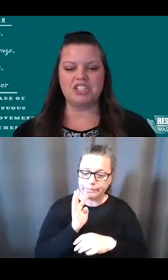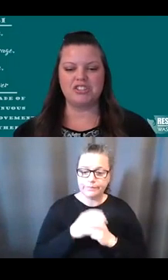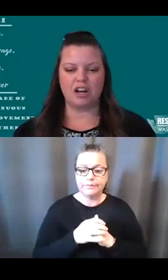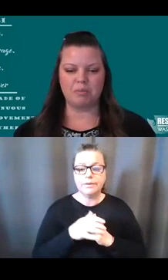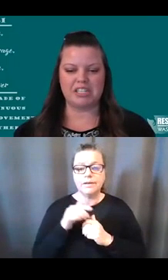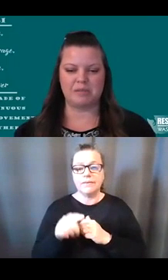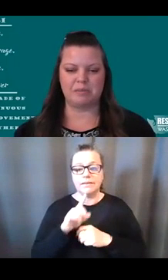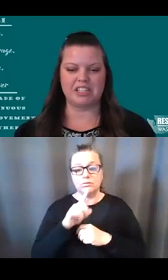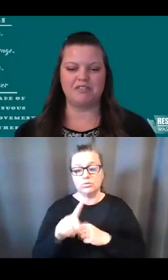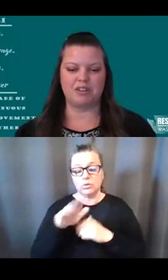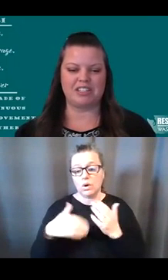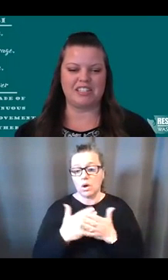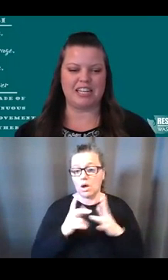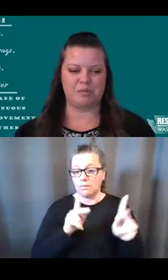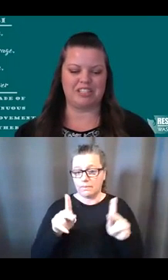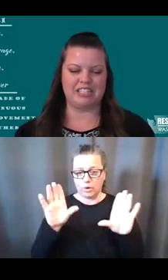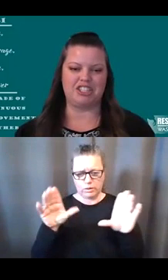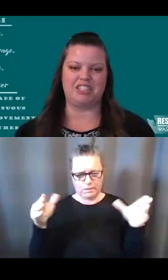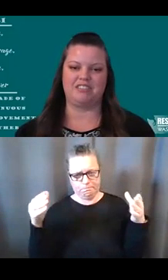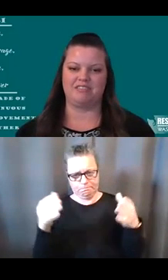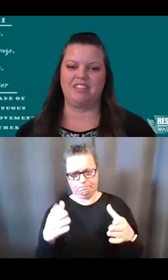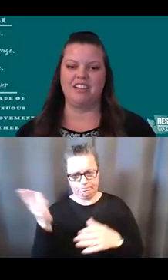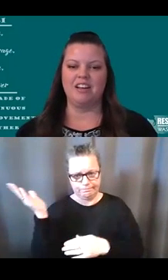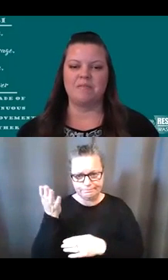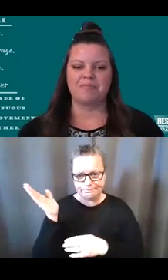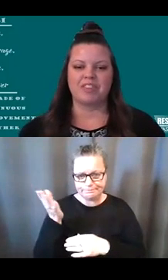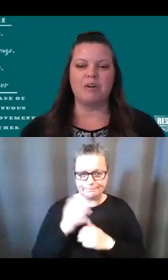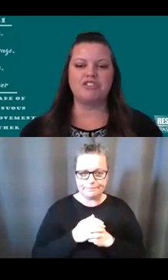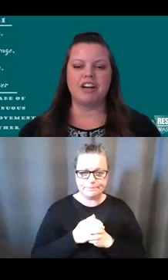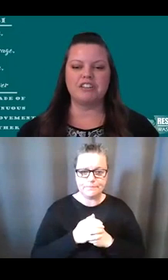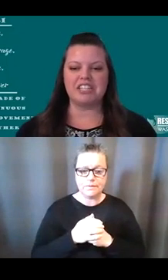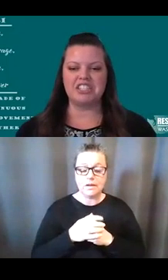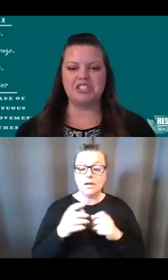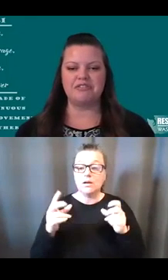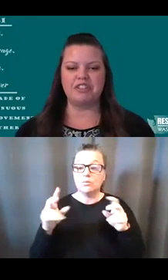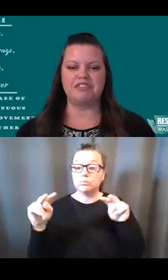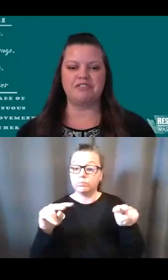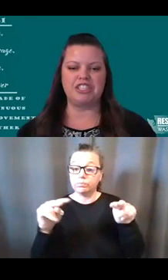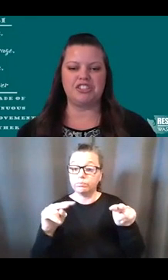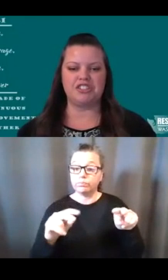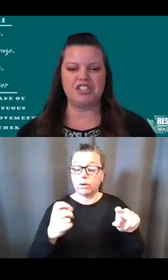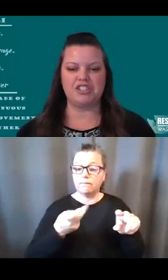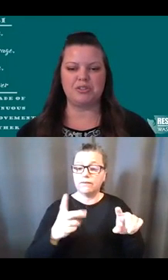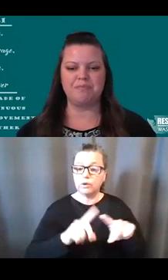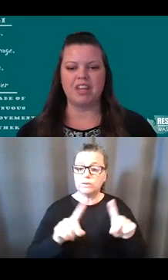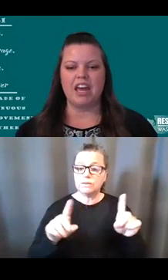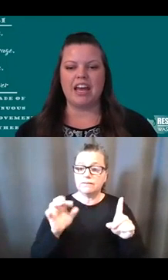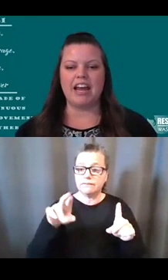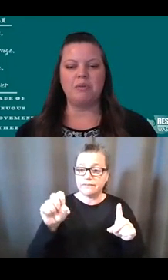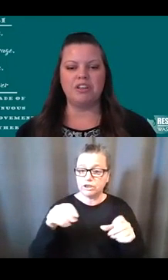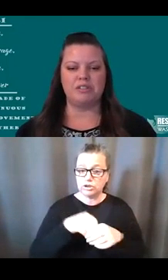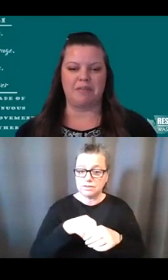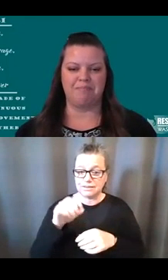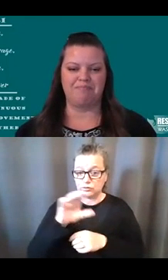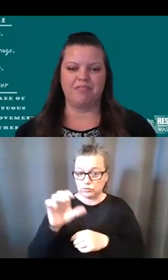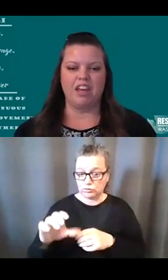This ensures all participants can focus on today's presentation. I want to draw your attention to a few different features in Zoom and how